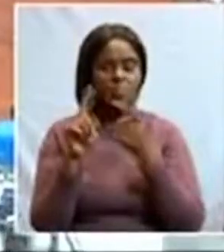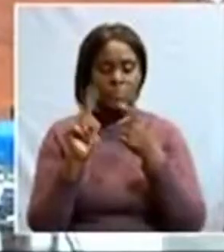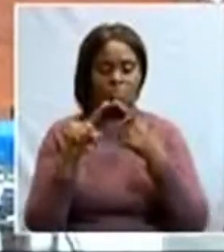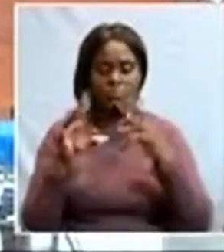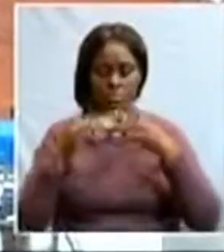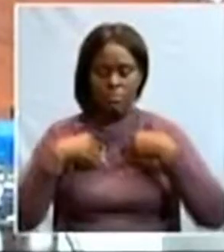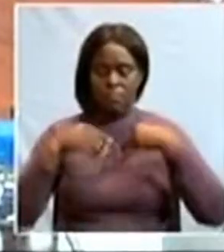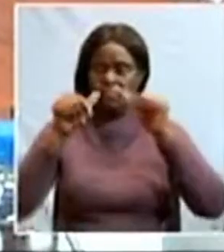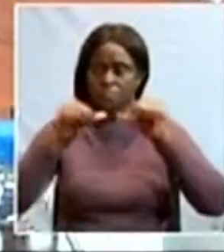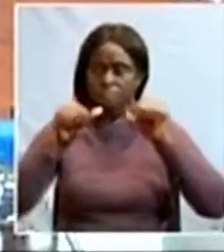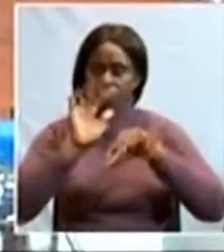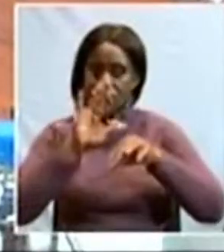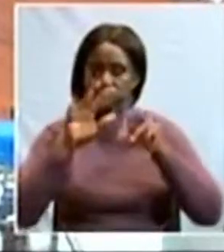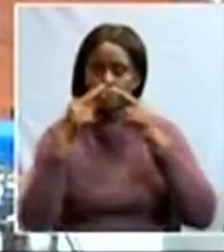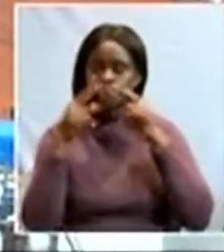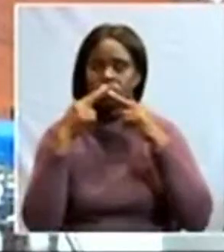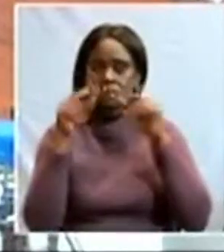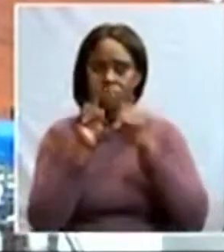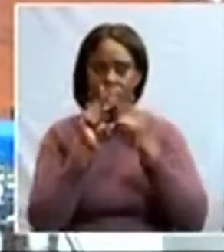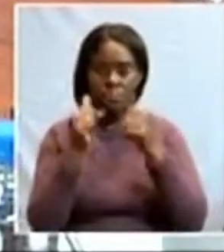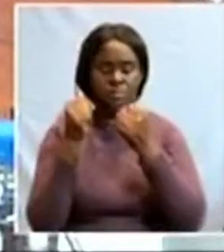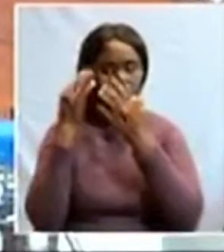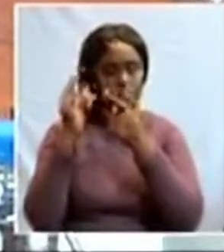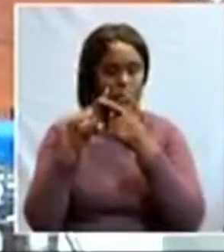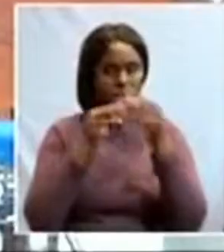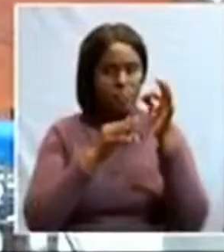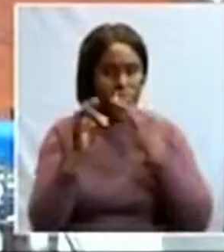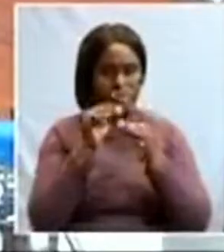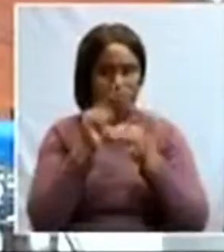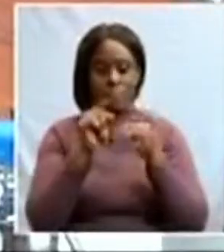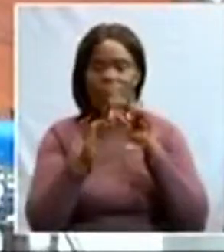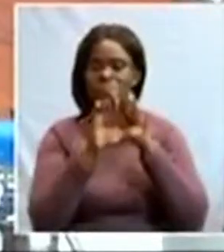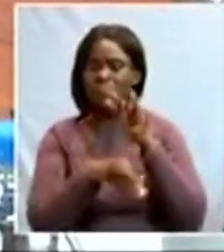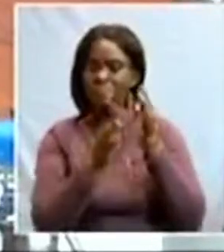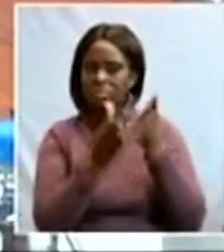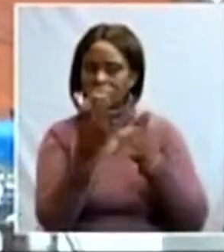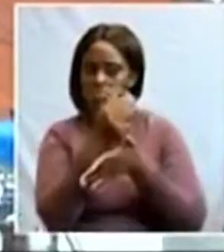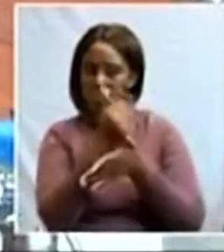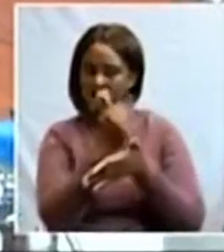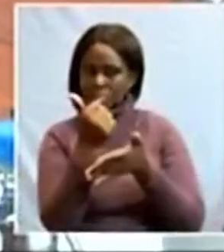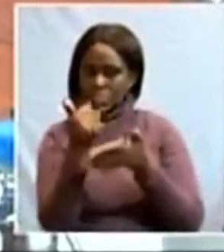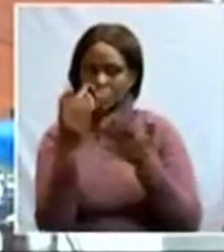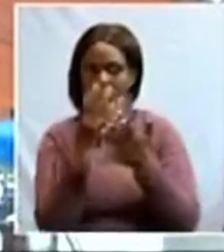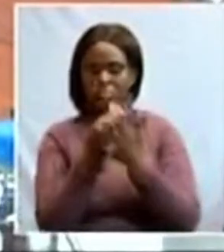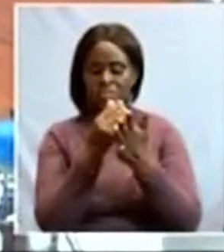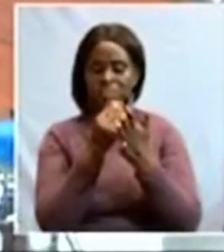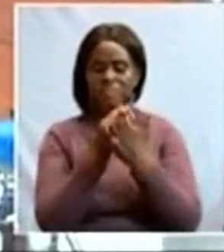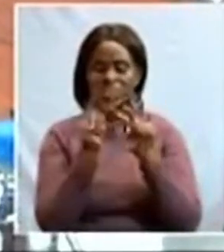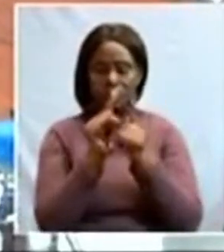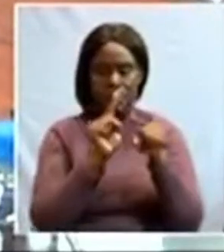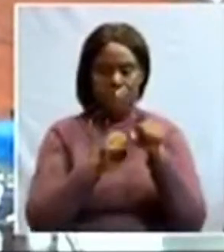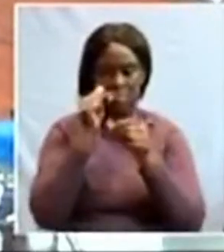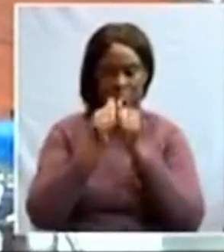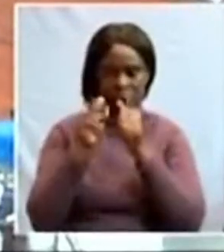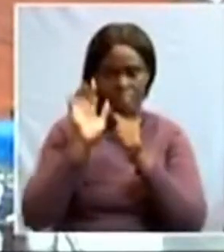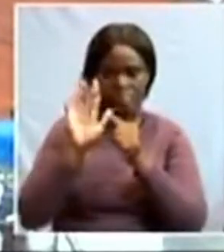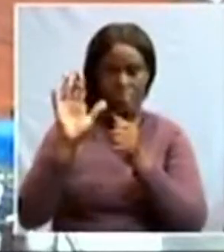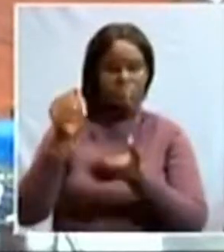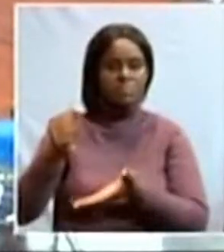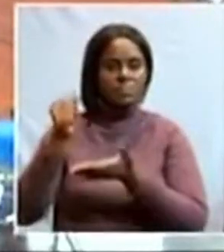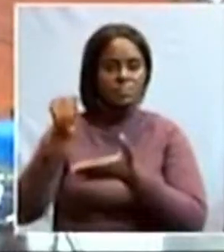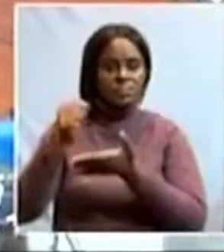acknowledge the auditor's findings and wish to state that the cause of undercorrection on other receipts was due to